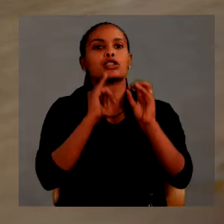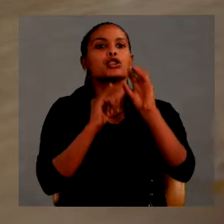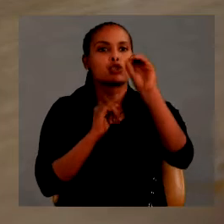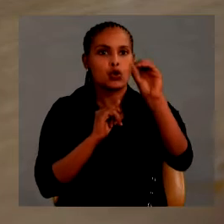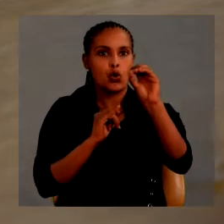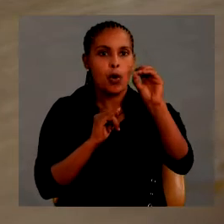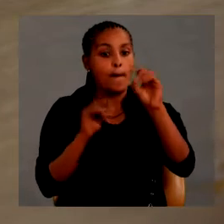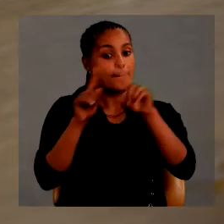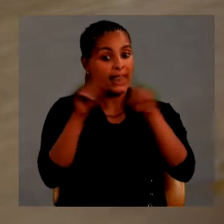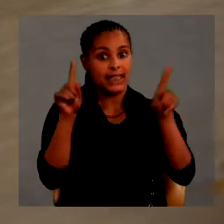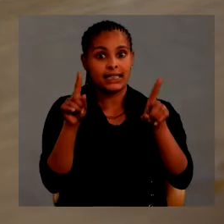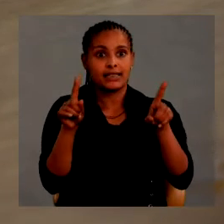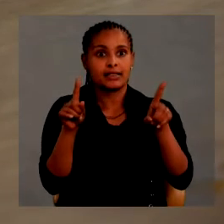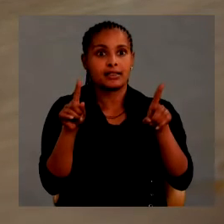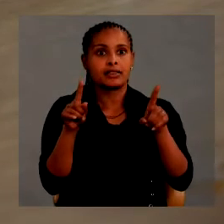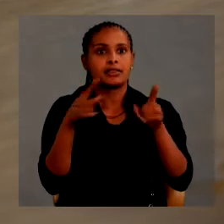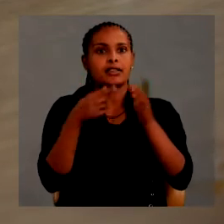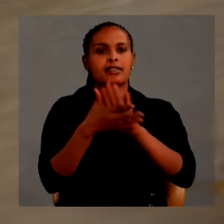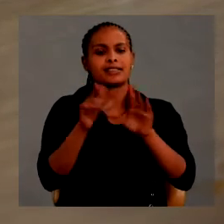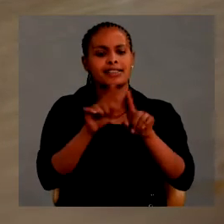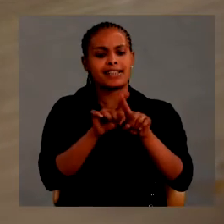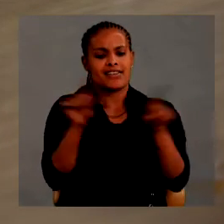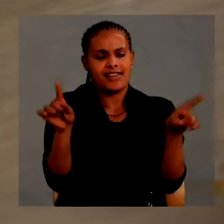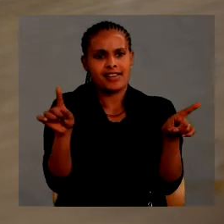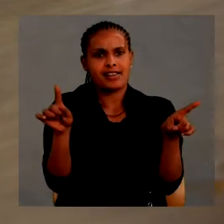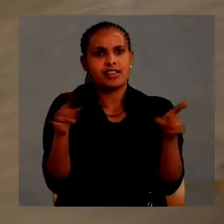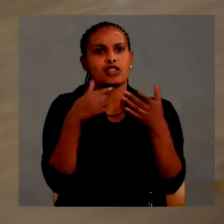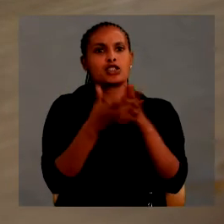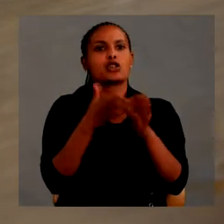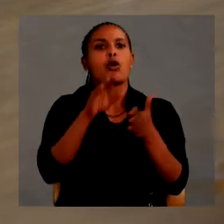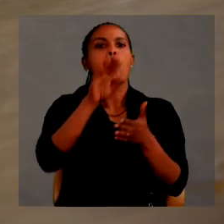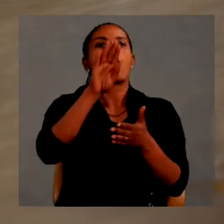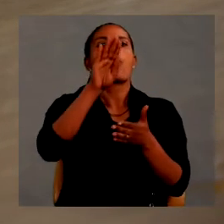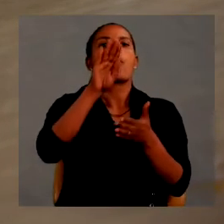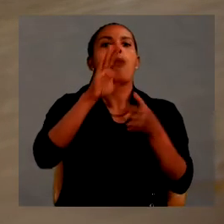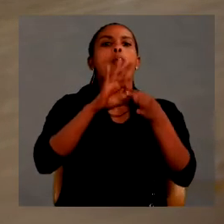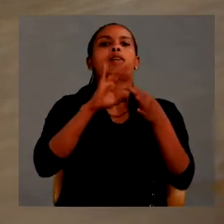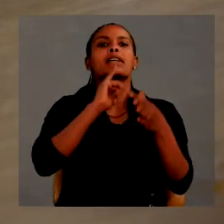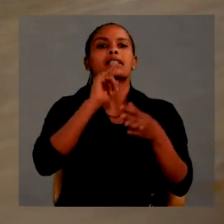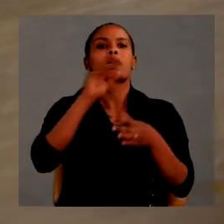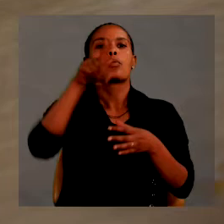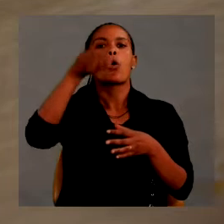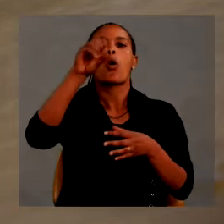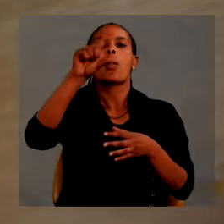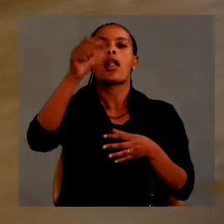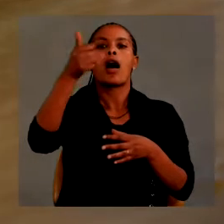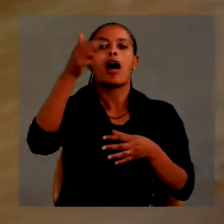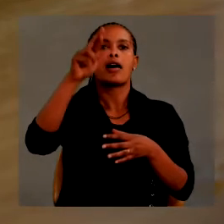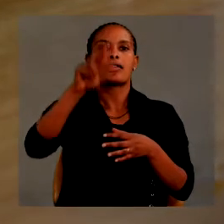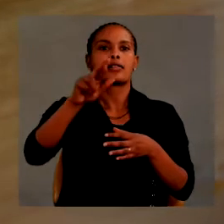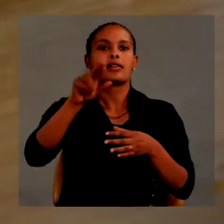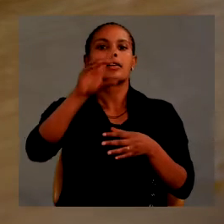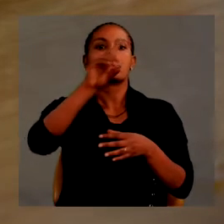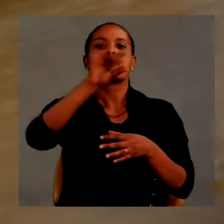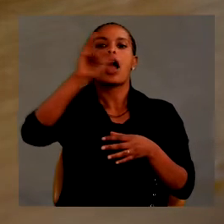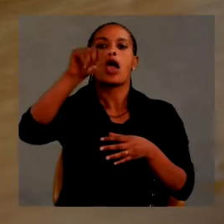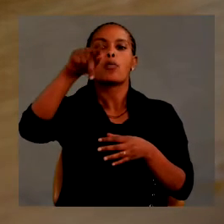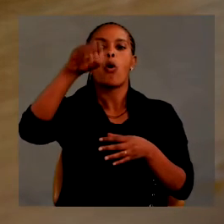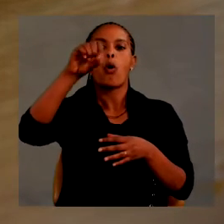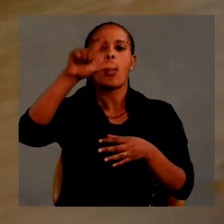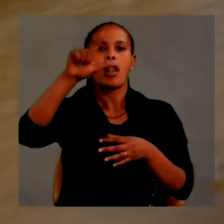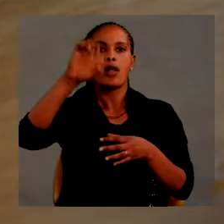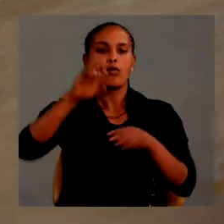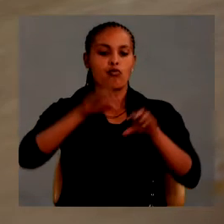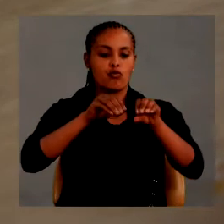but there is difference. So this bond is polar. The dipole moment of this